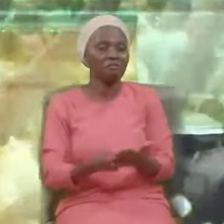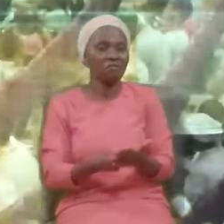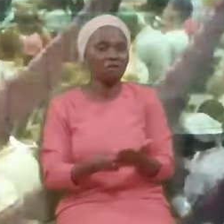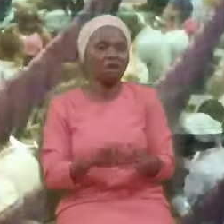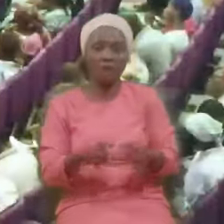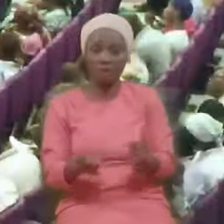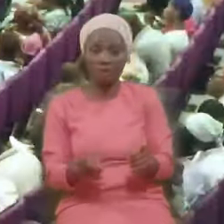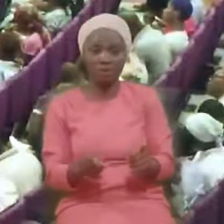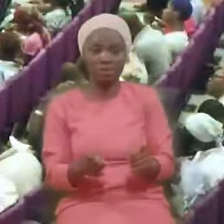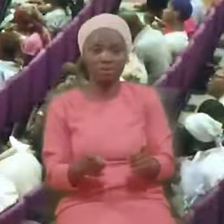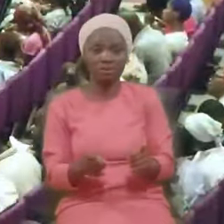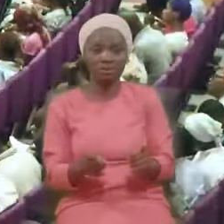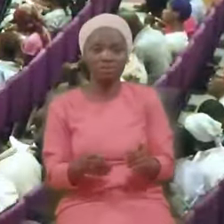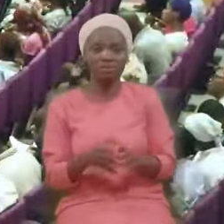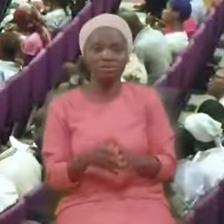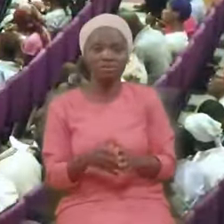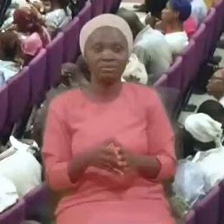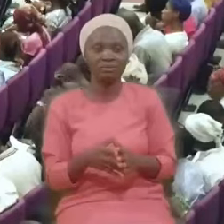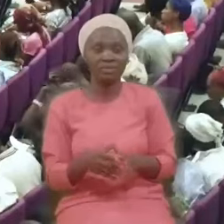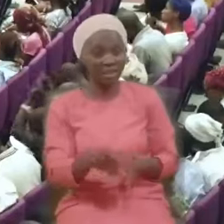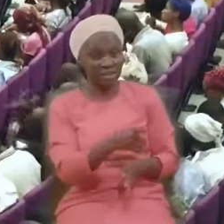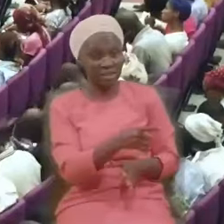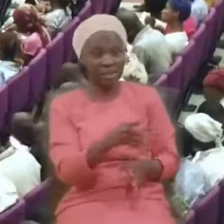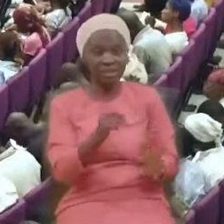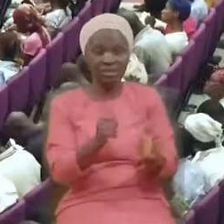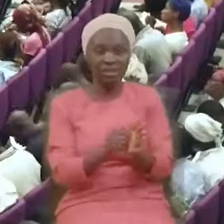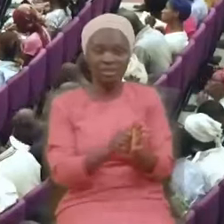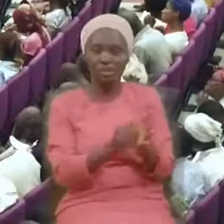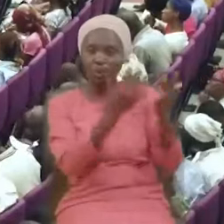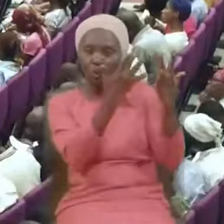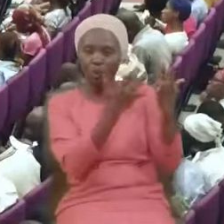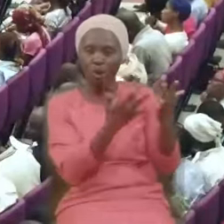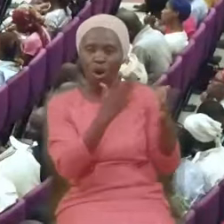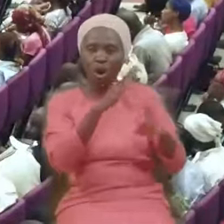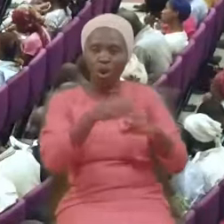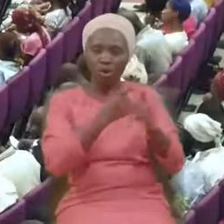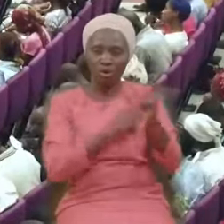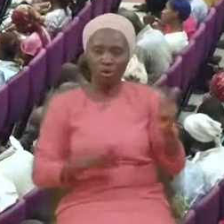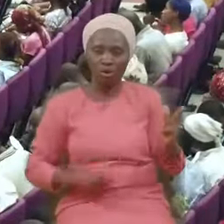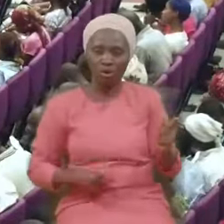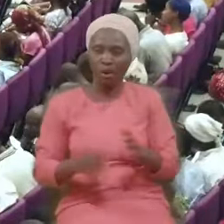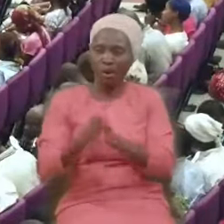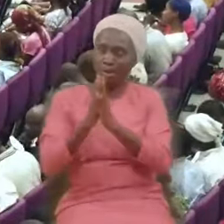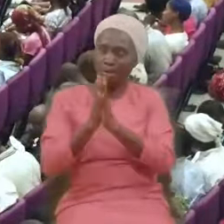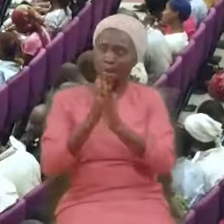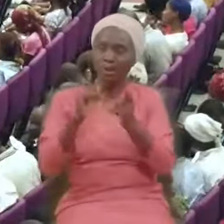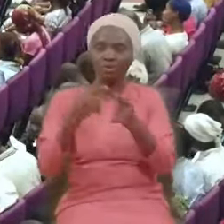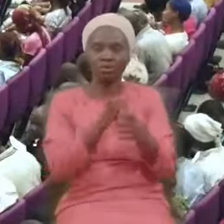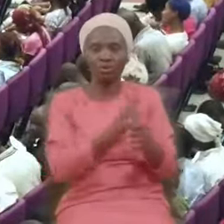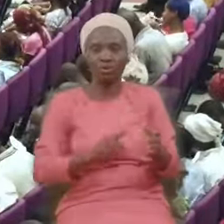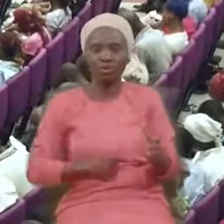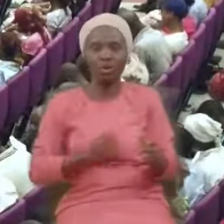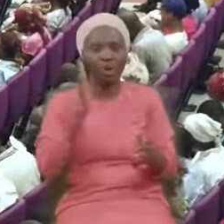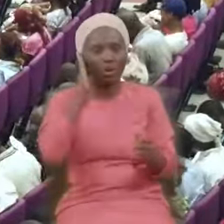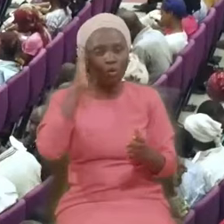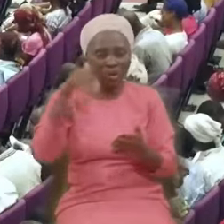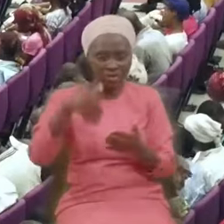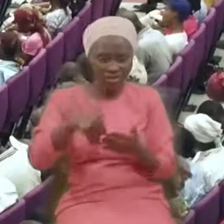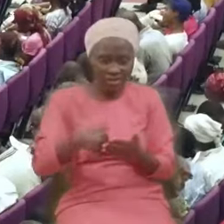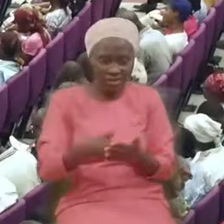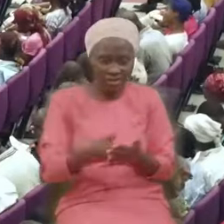But they that wait upon the Lord shall renew their strength.